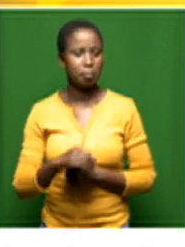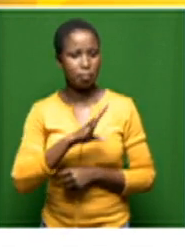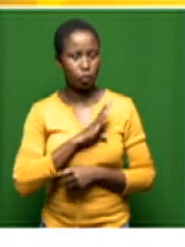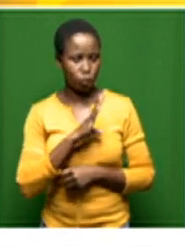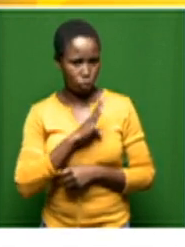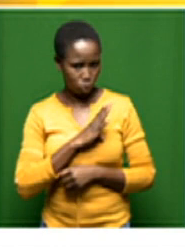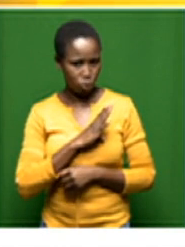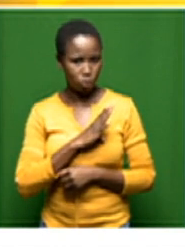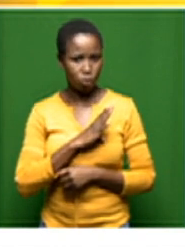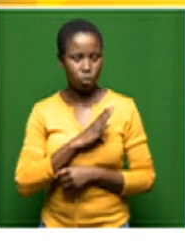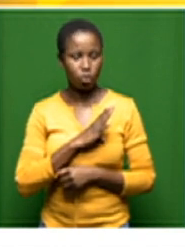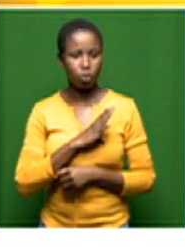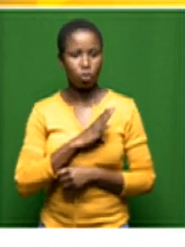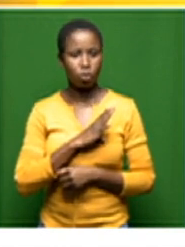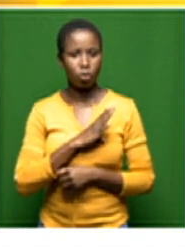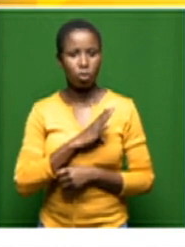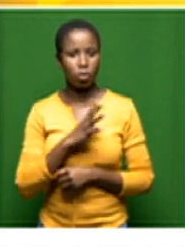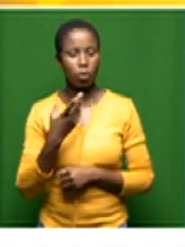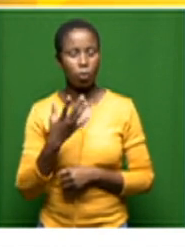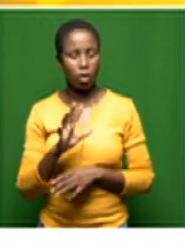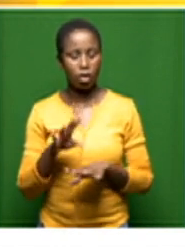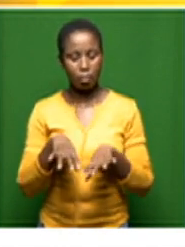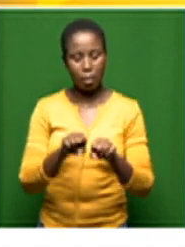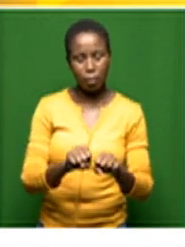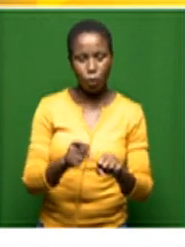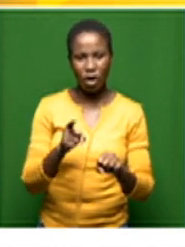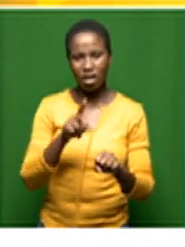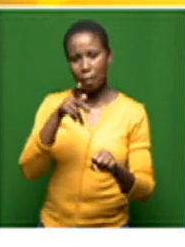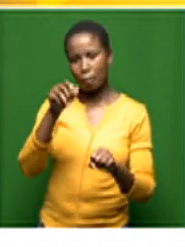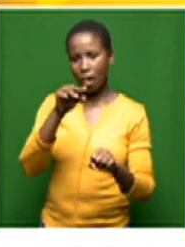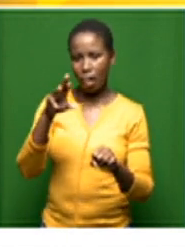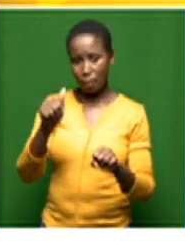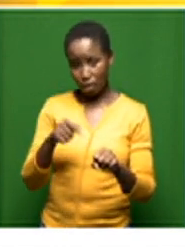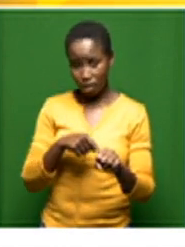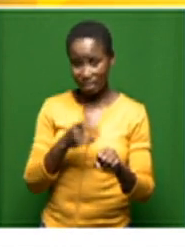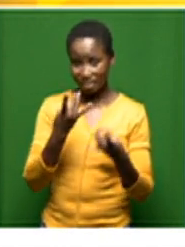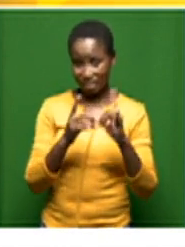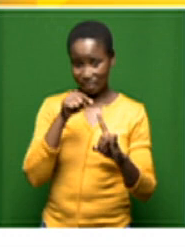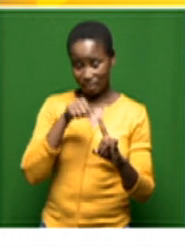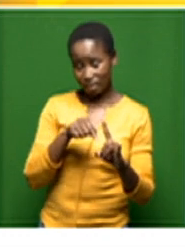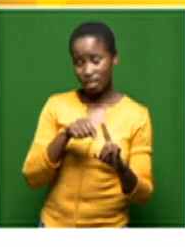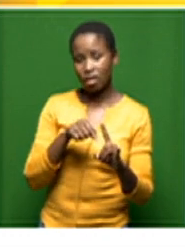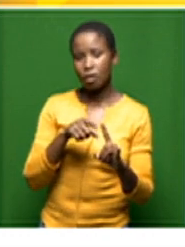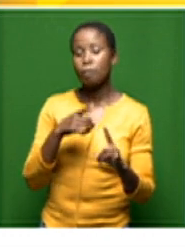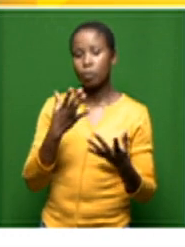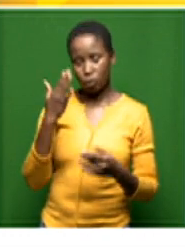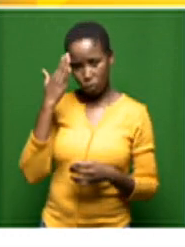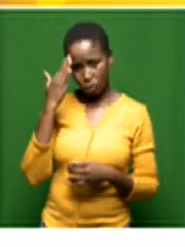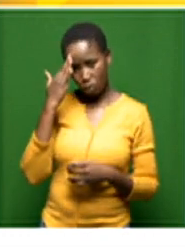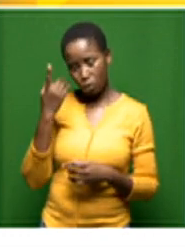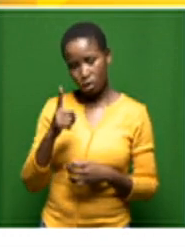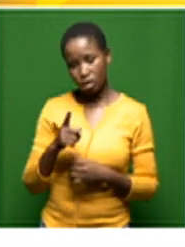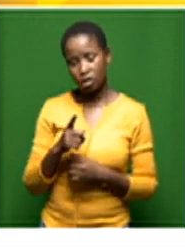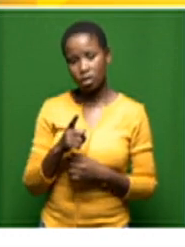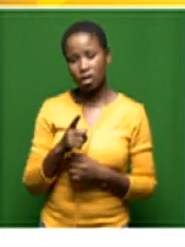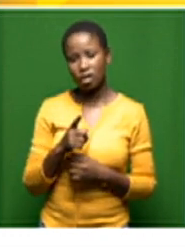over the coastal city of Palma. We know that the insurgents have retreated.